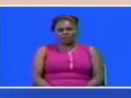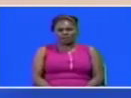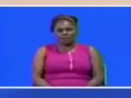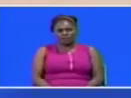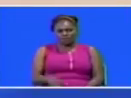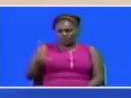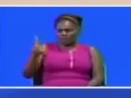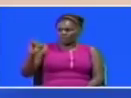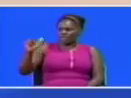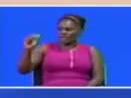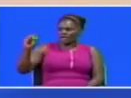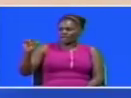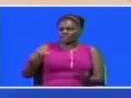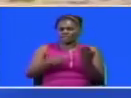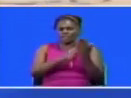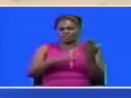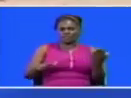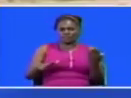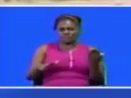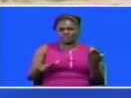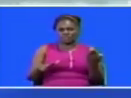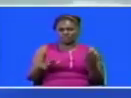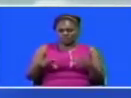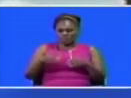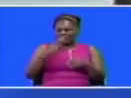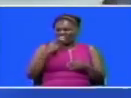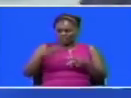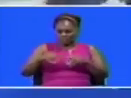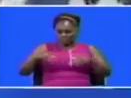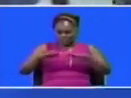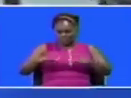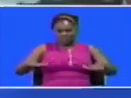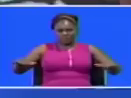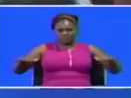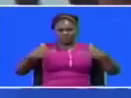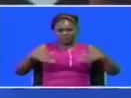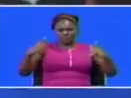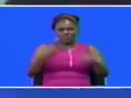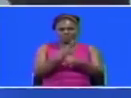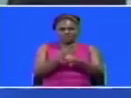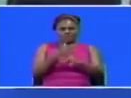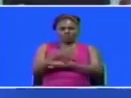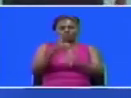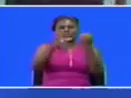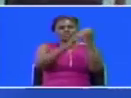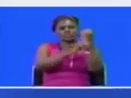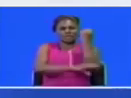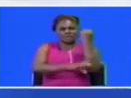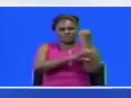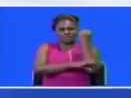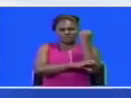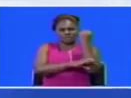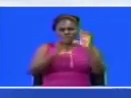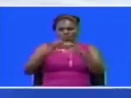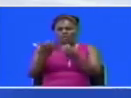Diani in Kwale County is famed for its pristine white beaches. Holiday goers from all across Kenya, the region and the entire